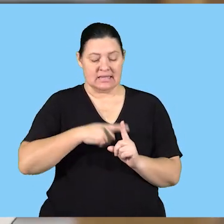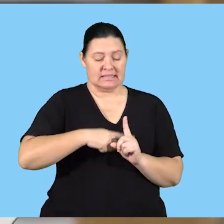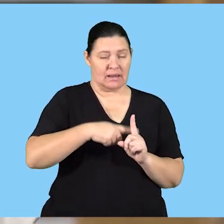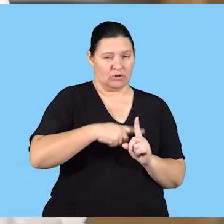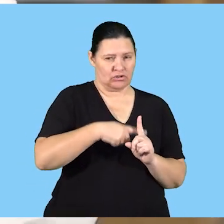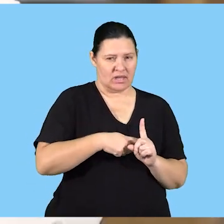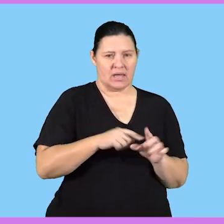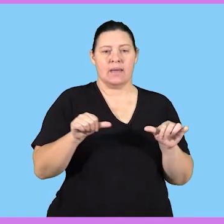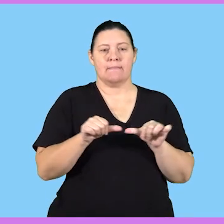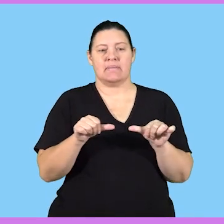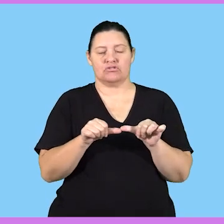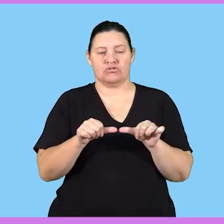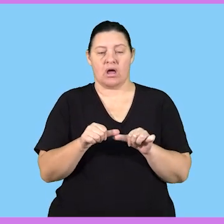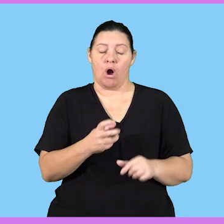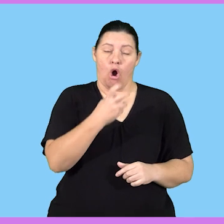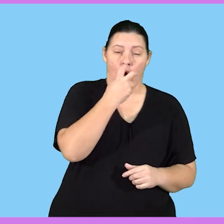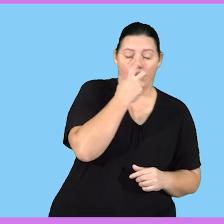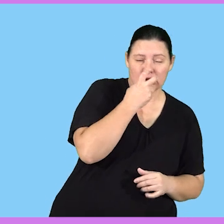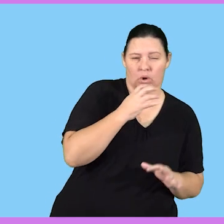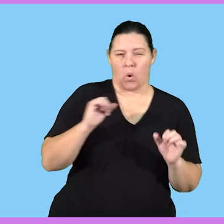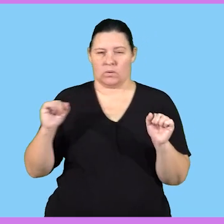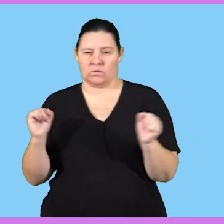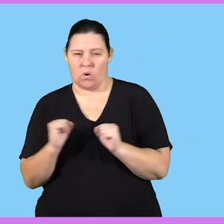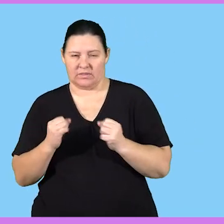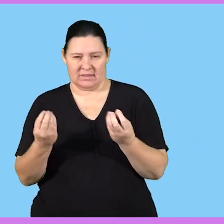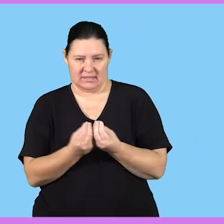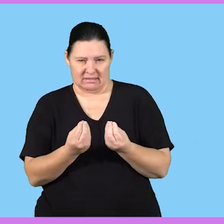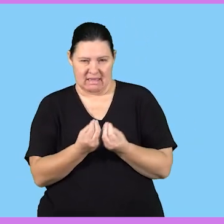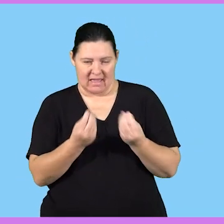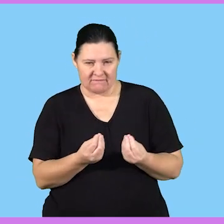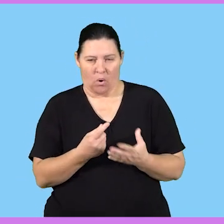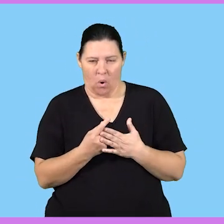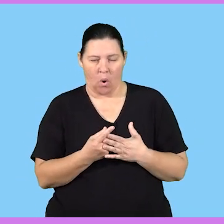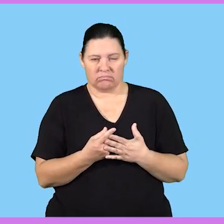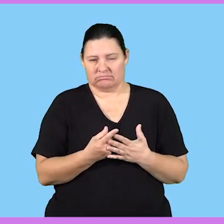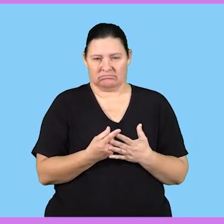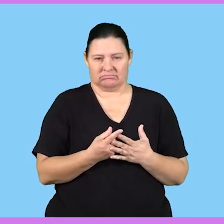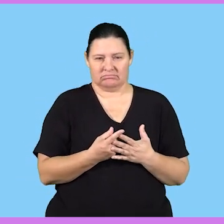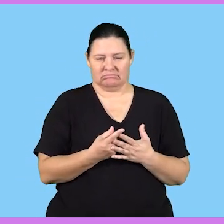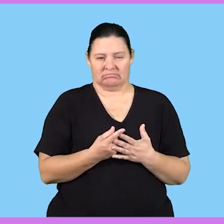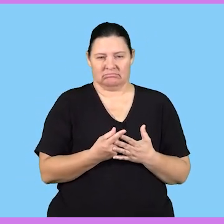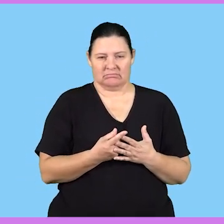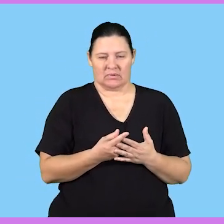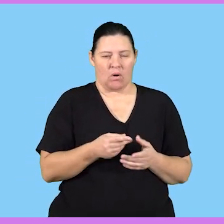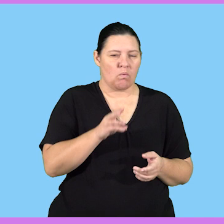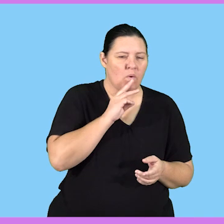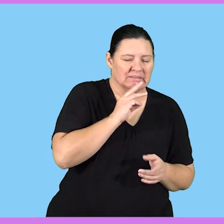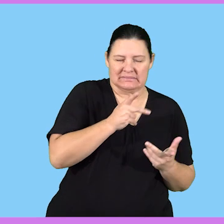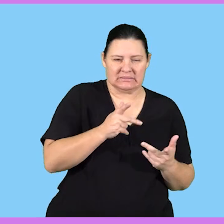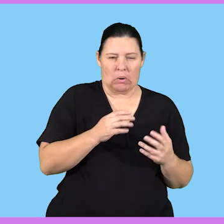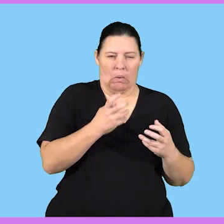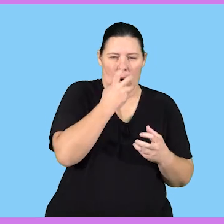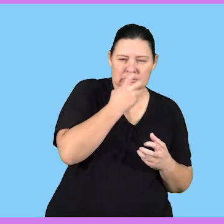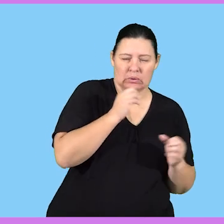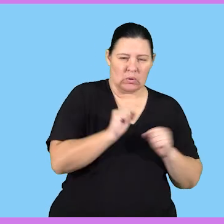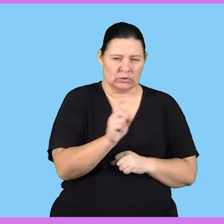saying here that temperature is the measurement of how hot or how cold a substance or an object is. Right? And we